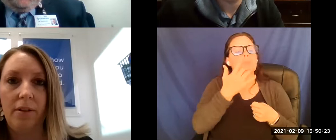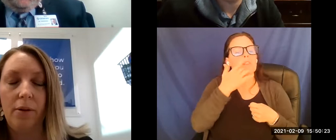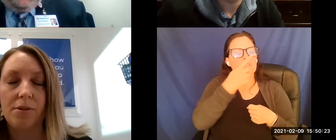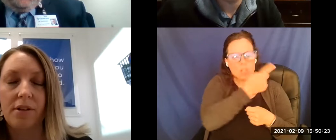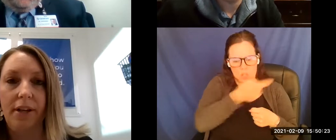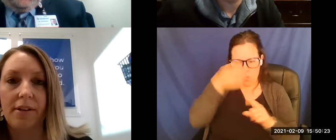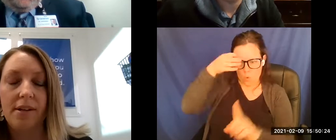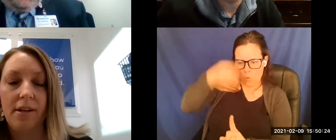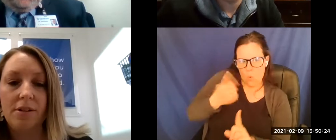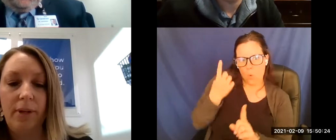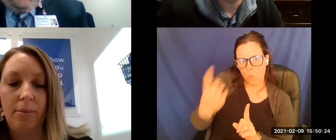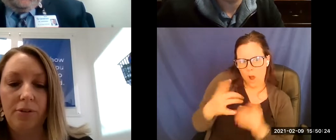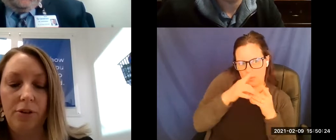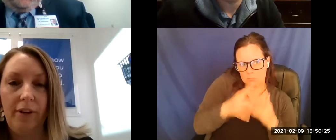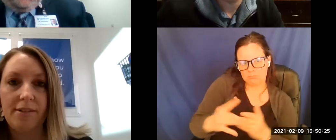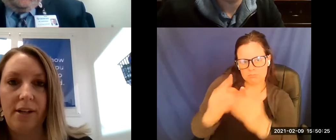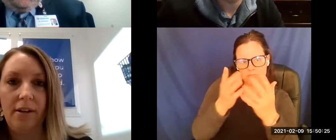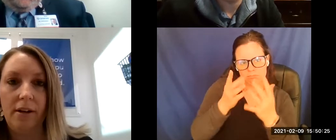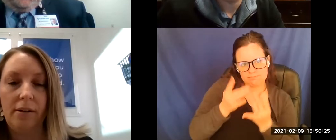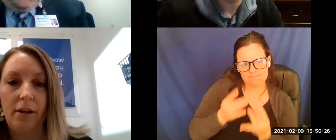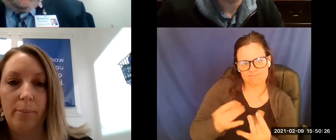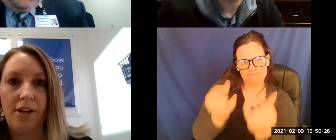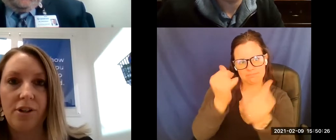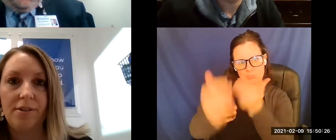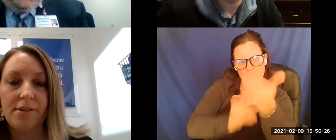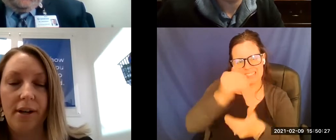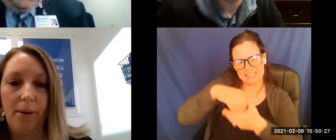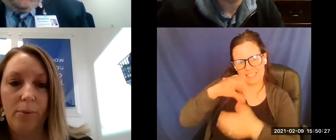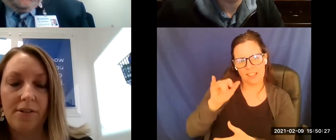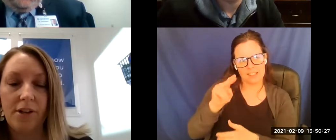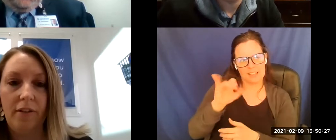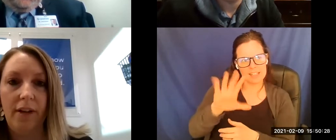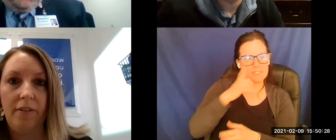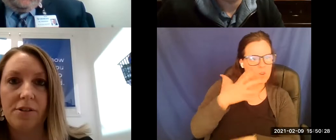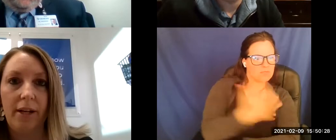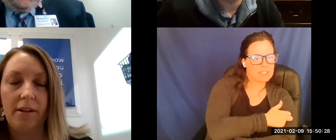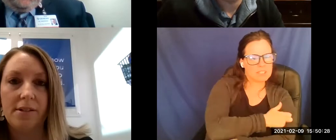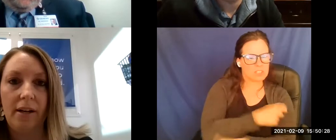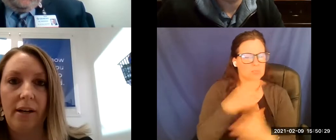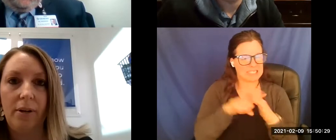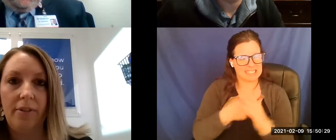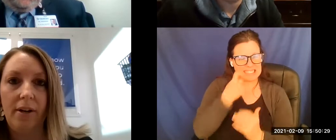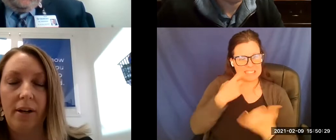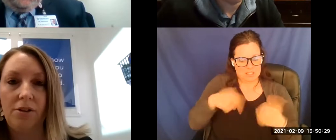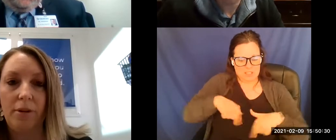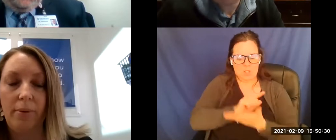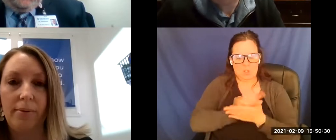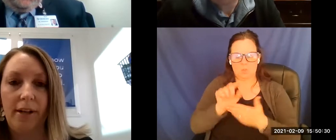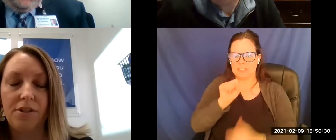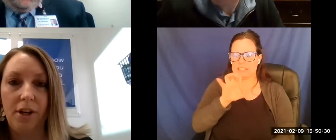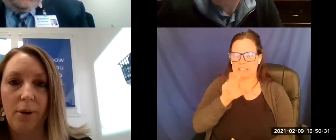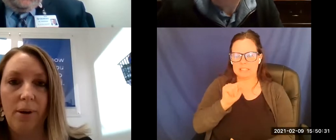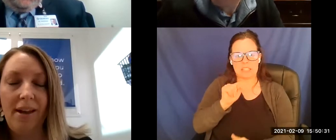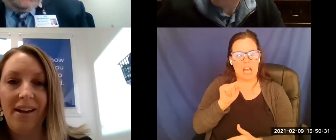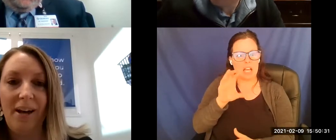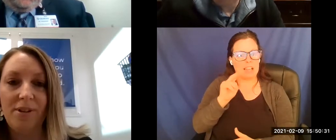process within those clinics to be able to vaccinate our patients. We started that this week in Scott County with the allocation, and we are ready